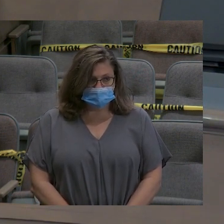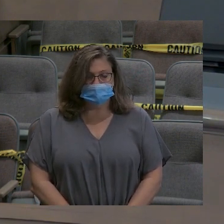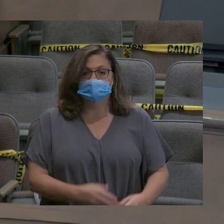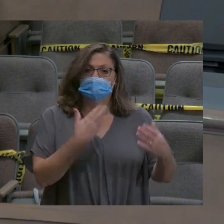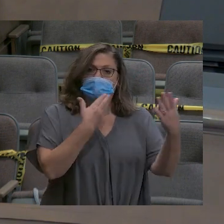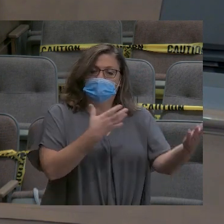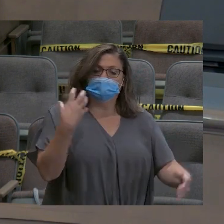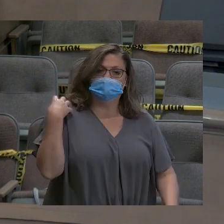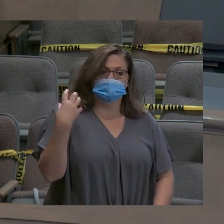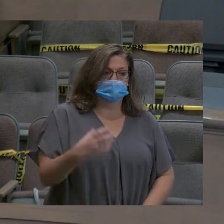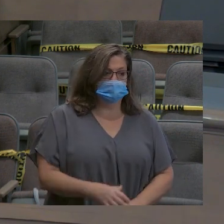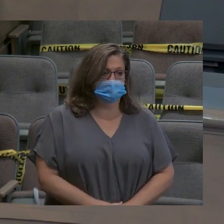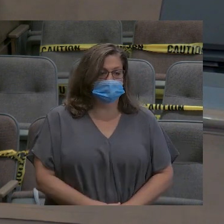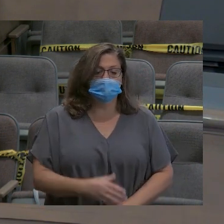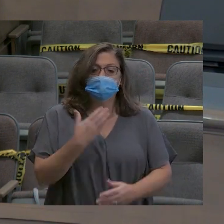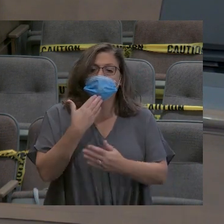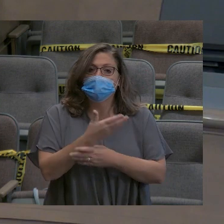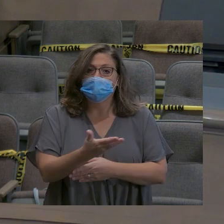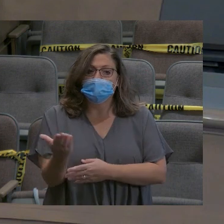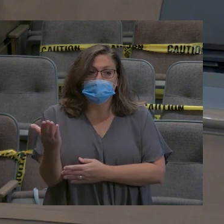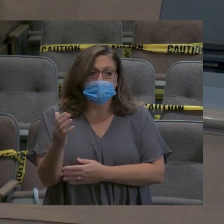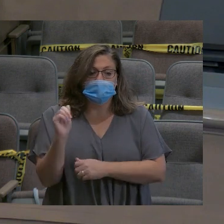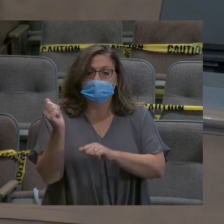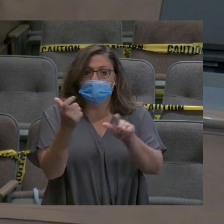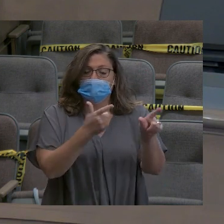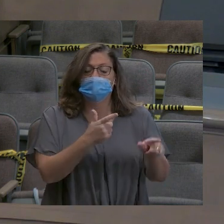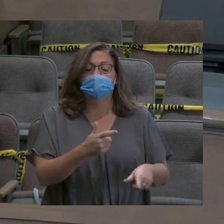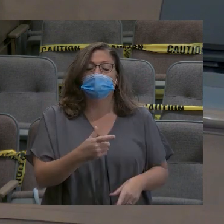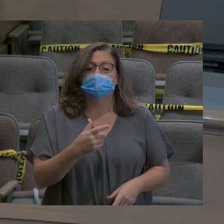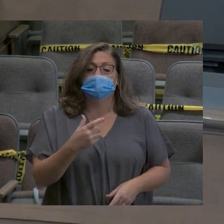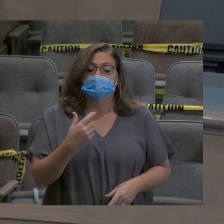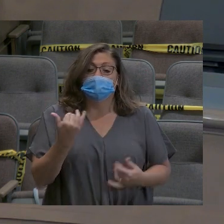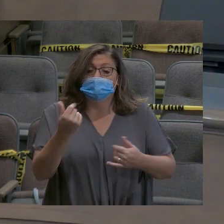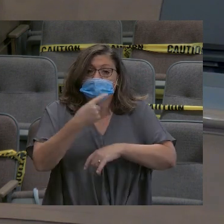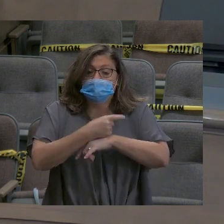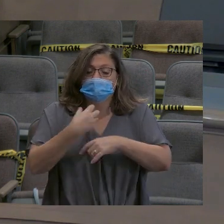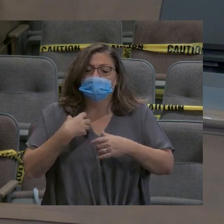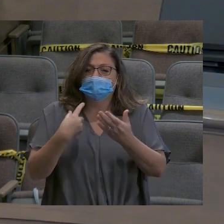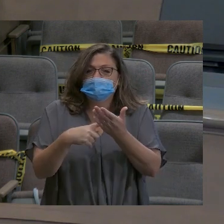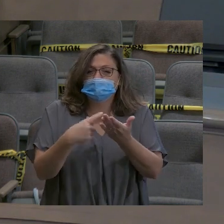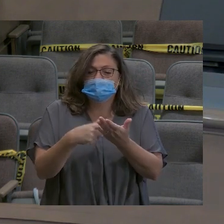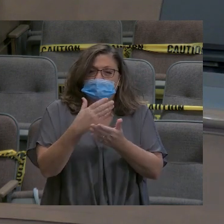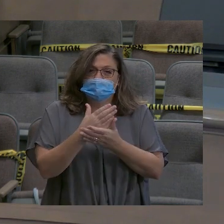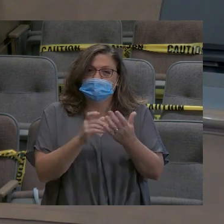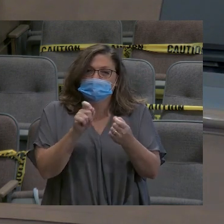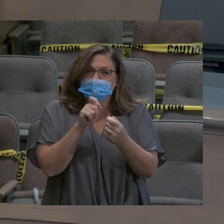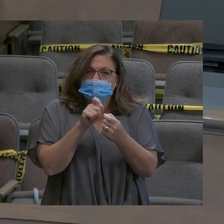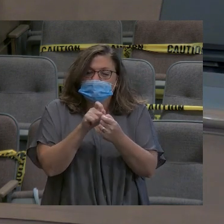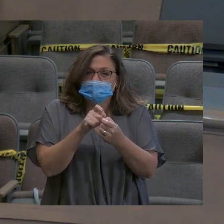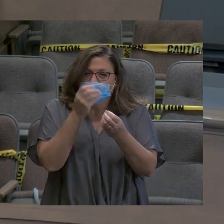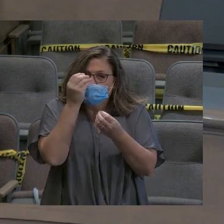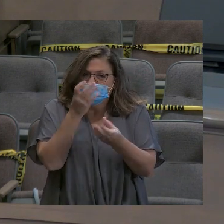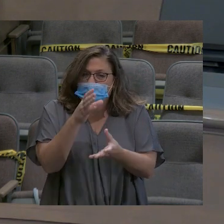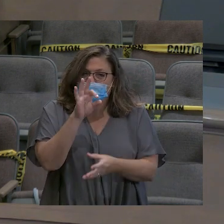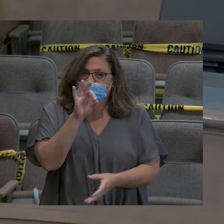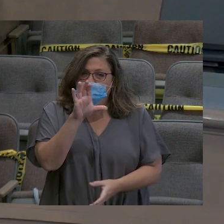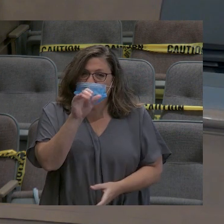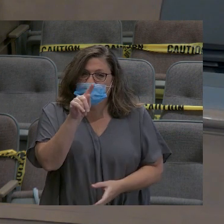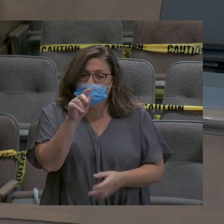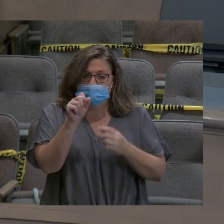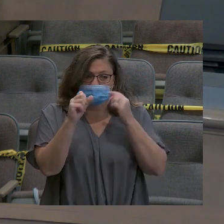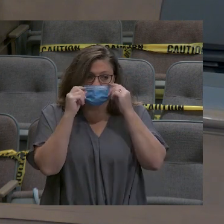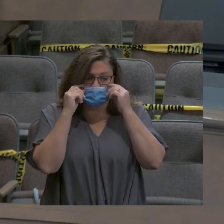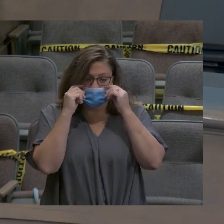Thank you, Chief. Good morning, everyone. Today I want to go over some specific factual information that relates to